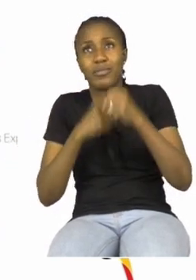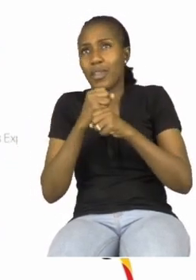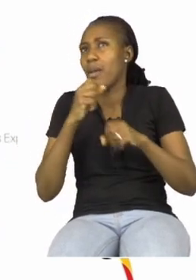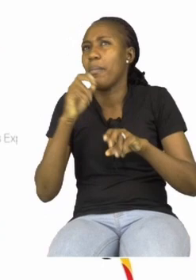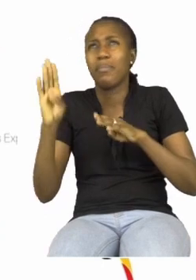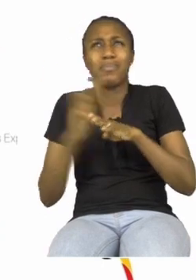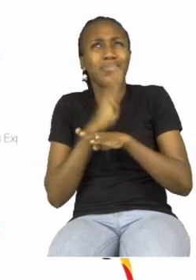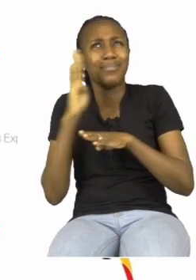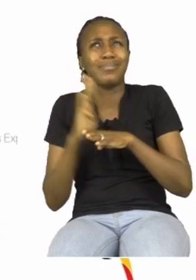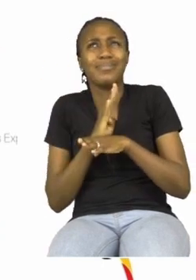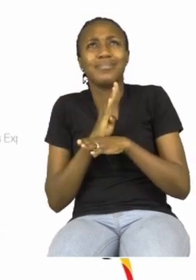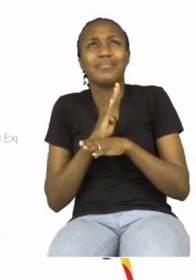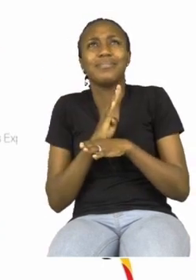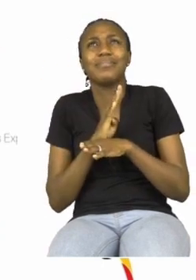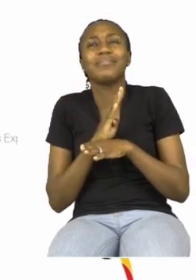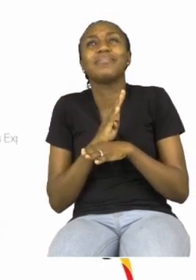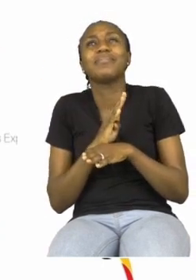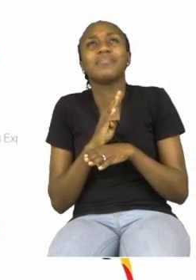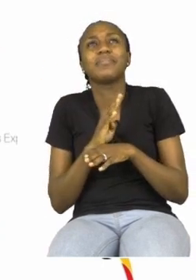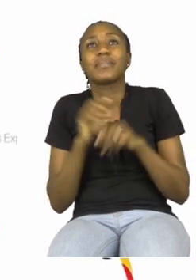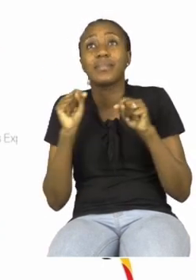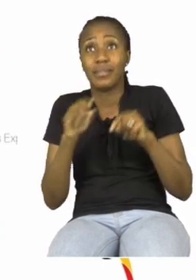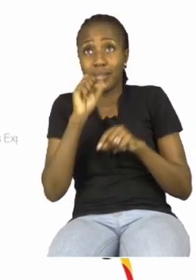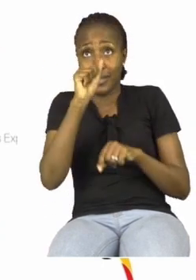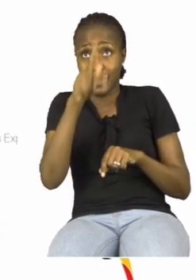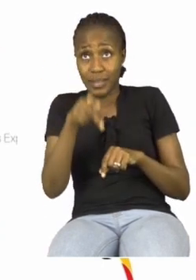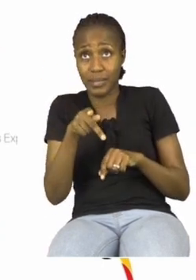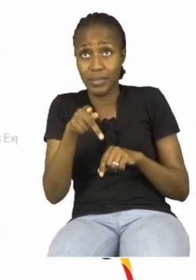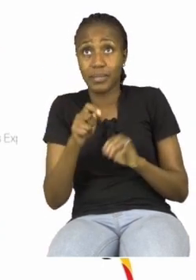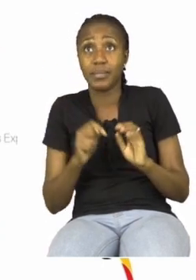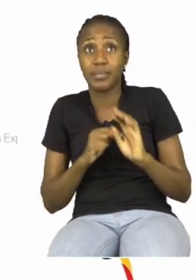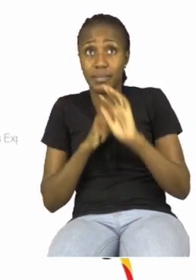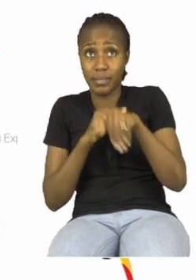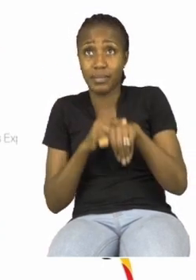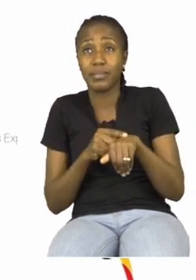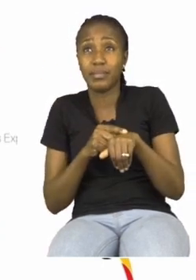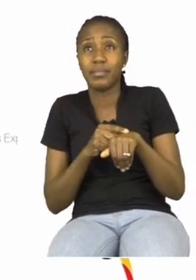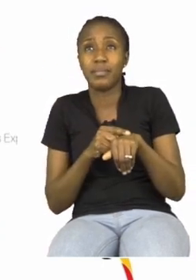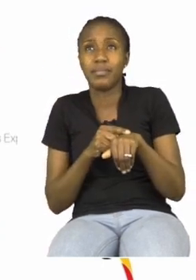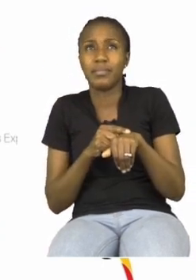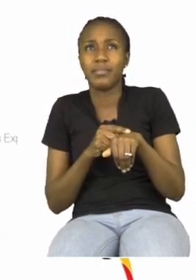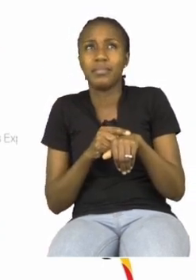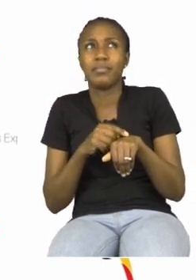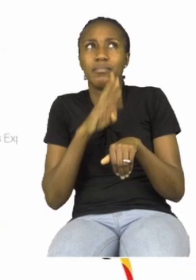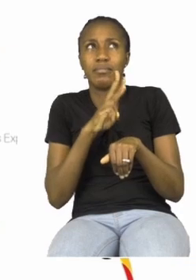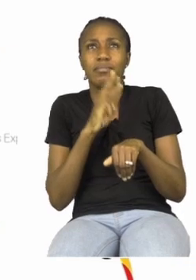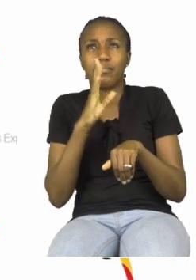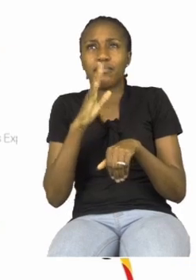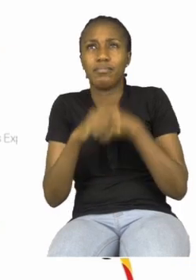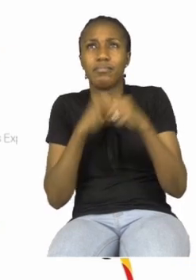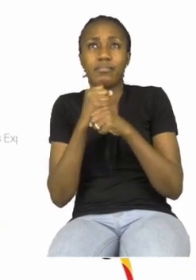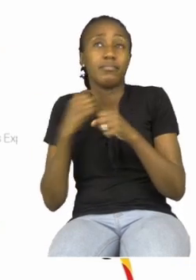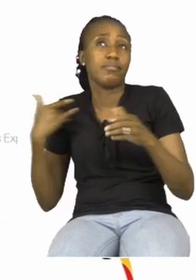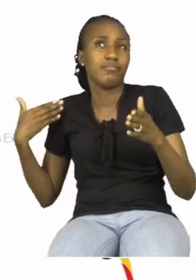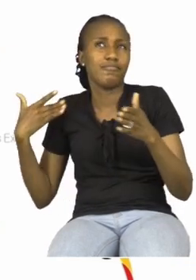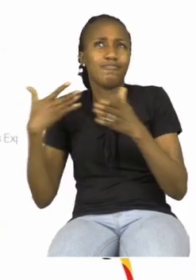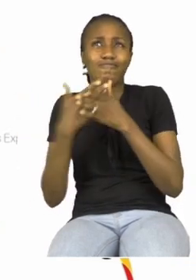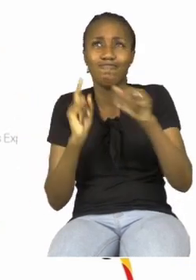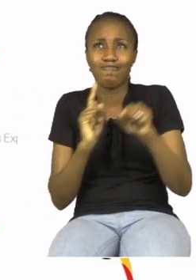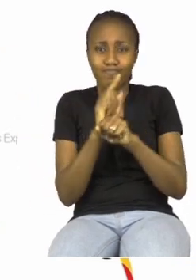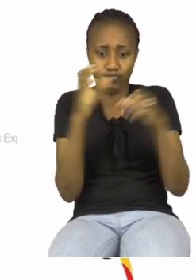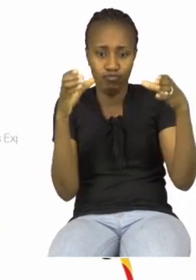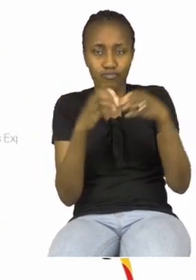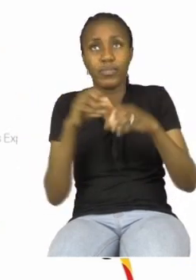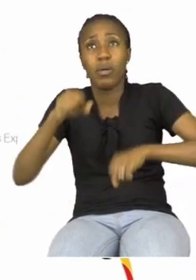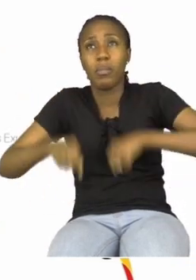why I'm smiling, we're in September now. Yeah. Actually, tomorrow, 35 years ago, the first cycling club in Namibia was registered,